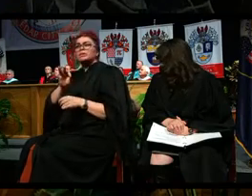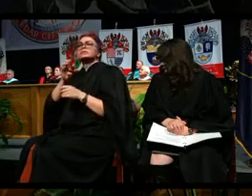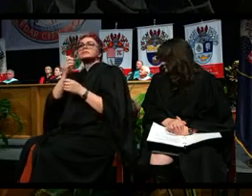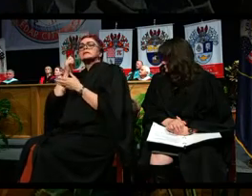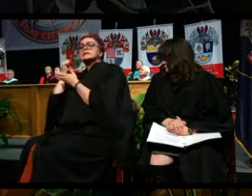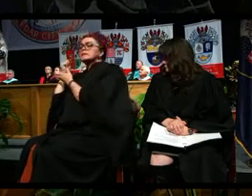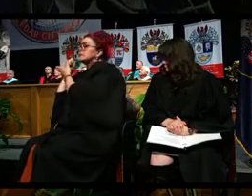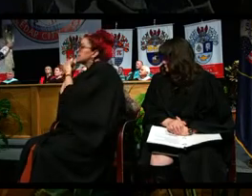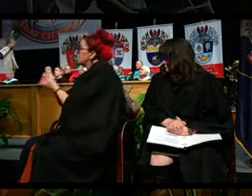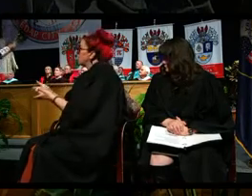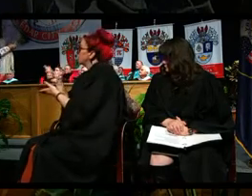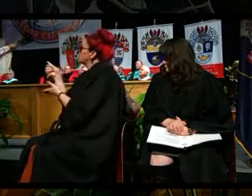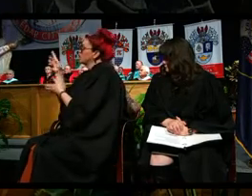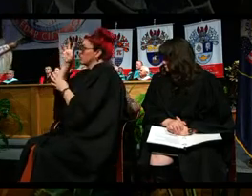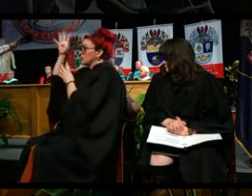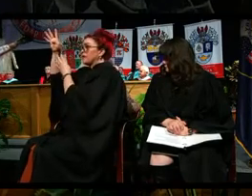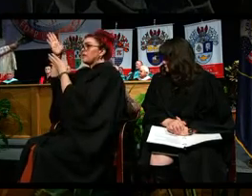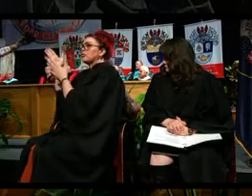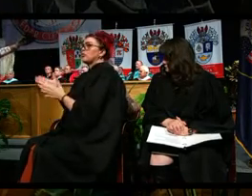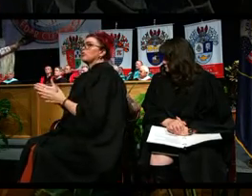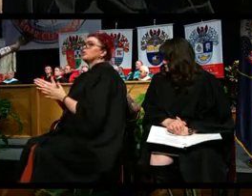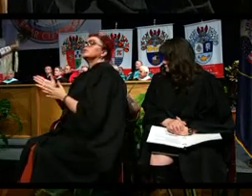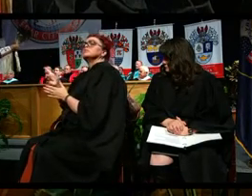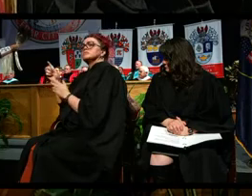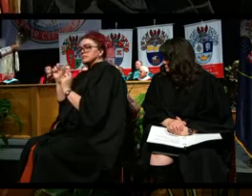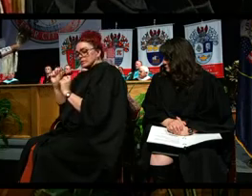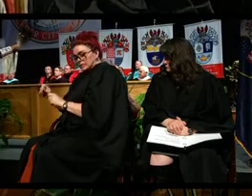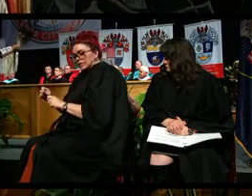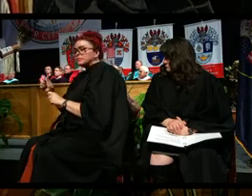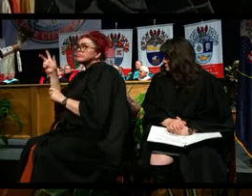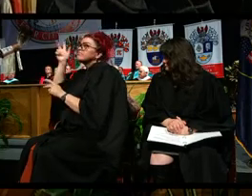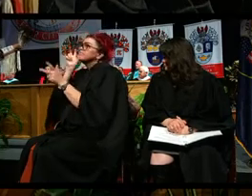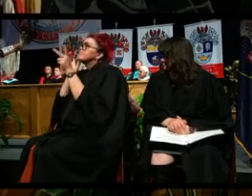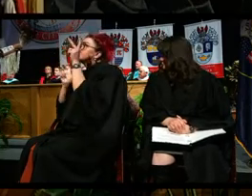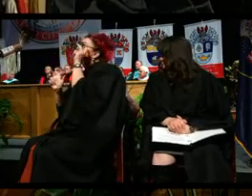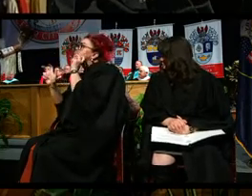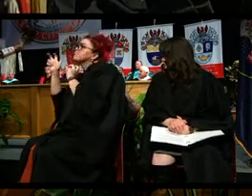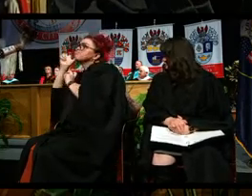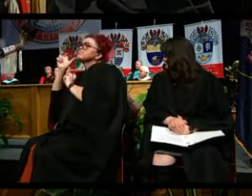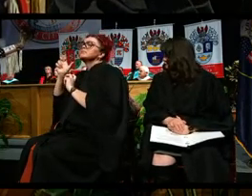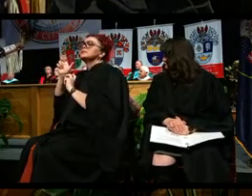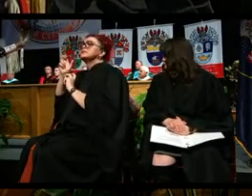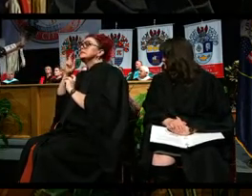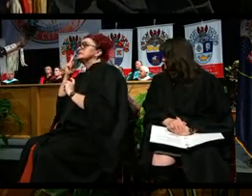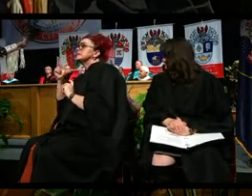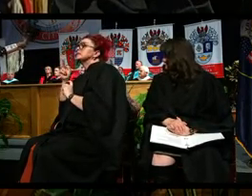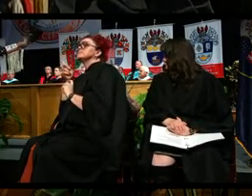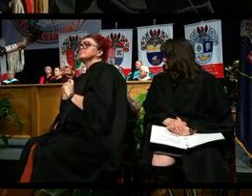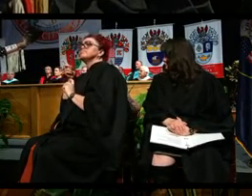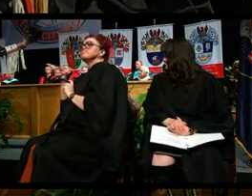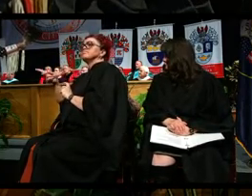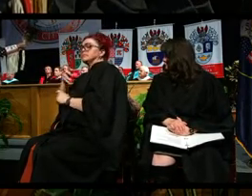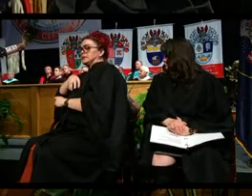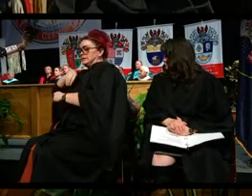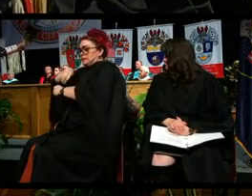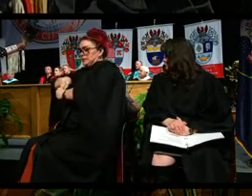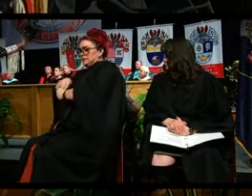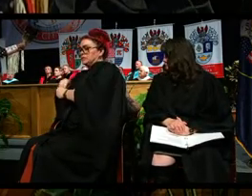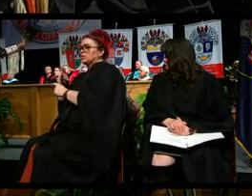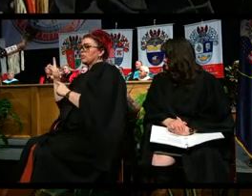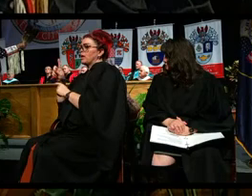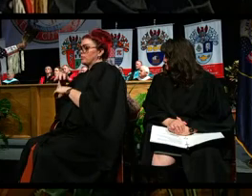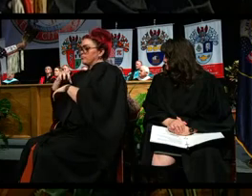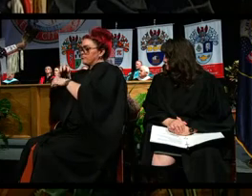of. She'll be able to listen and hear it and see you move in the earth wherever she is. Bless her that